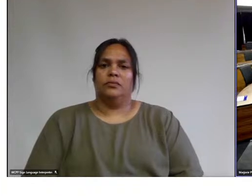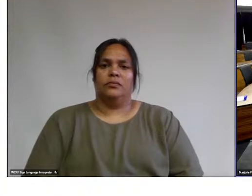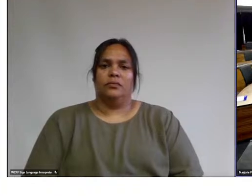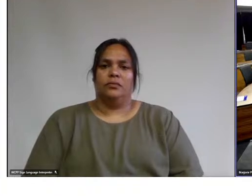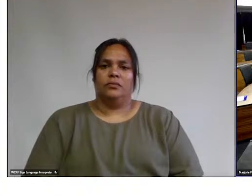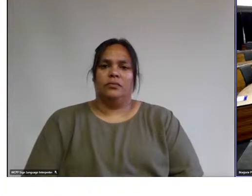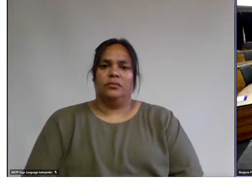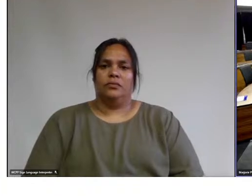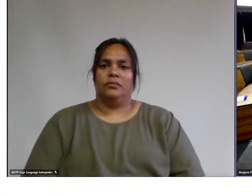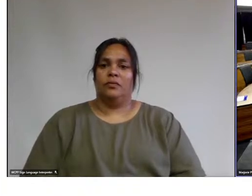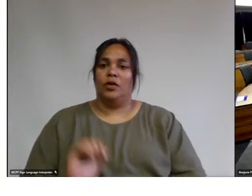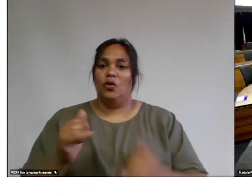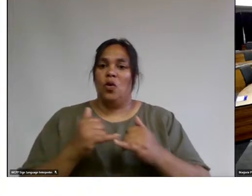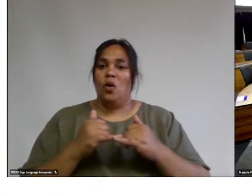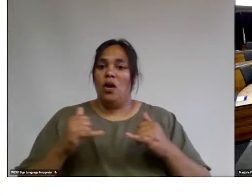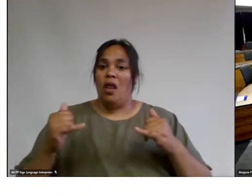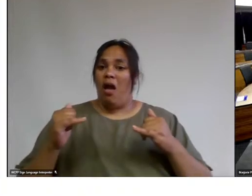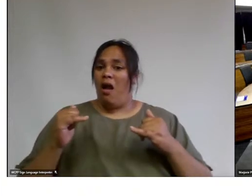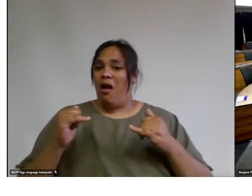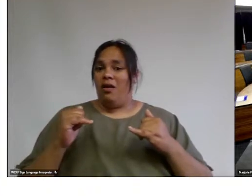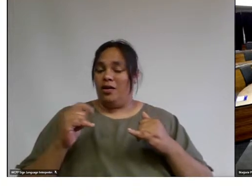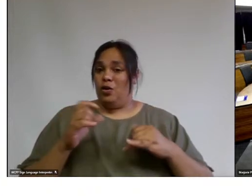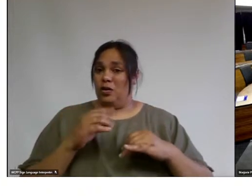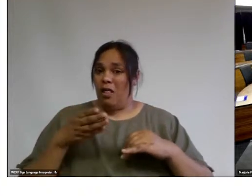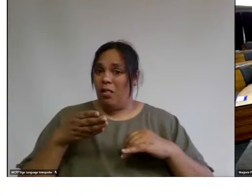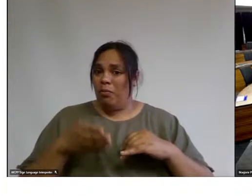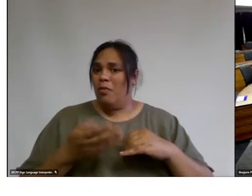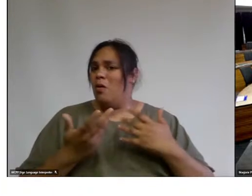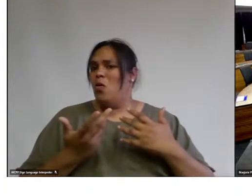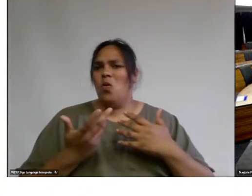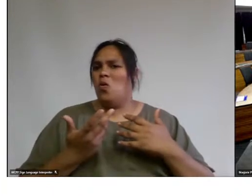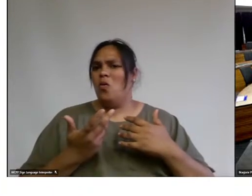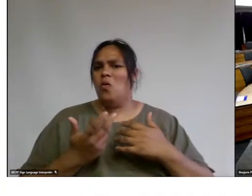Your line, Honorable Ngondo, are you still on the floor?